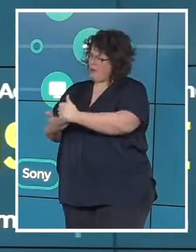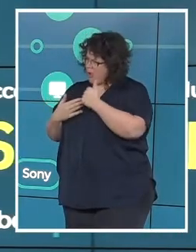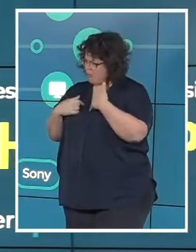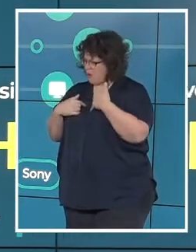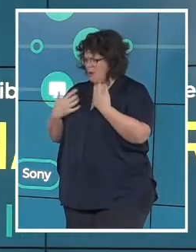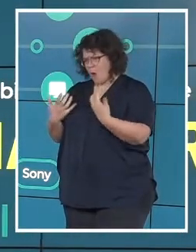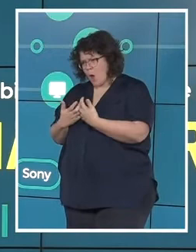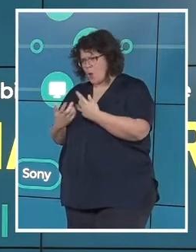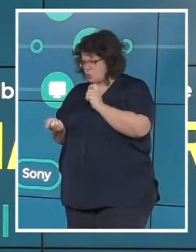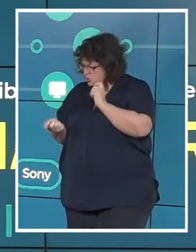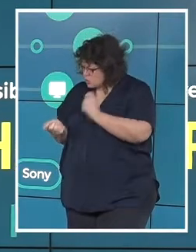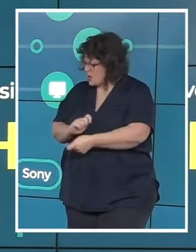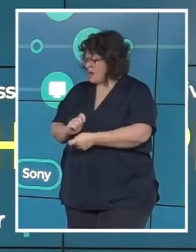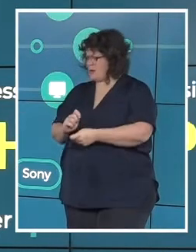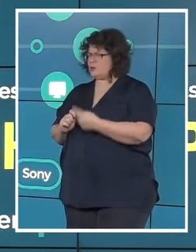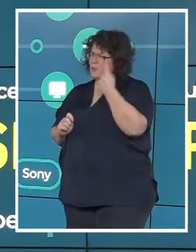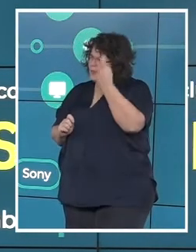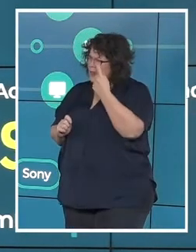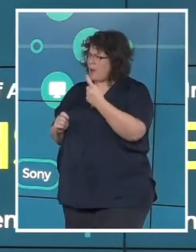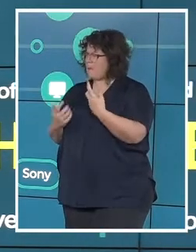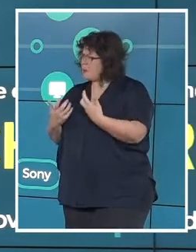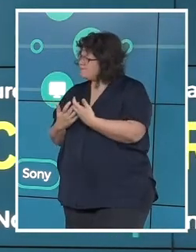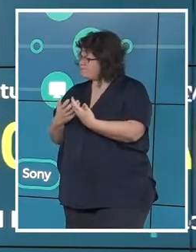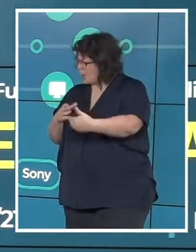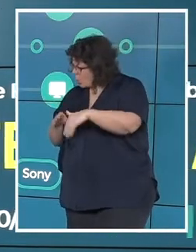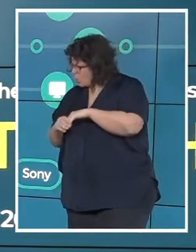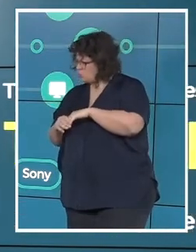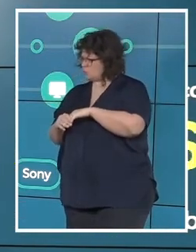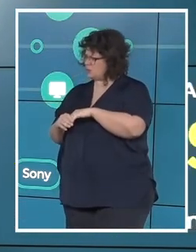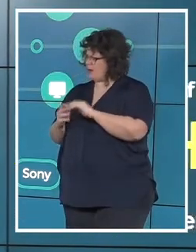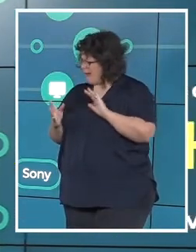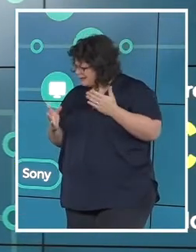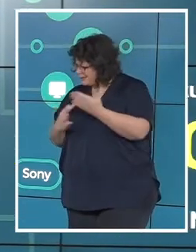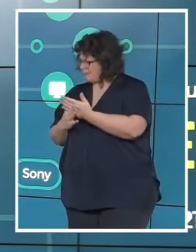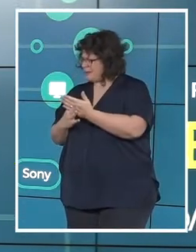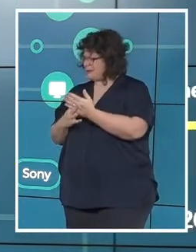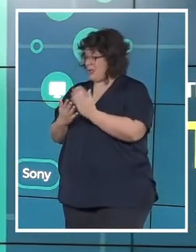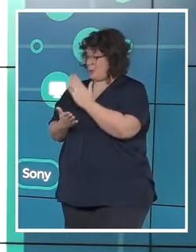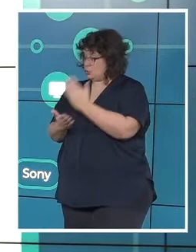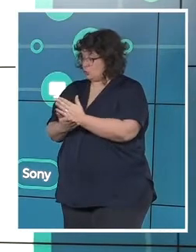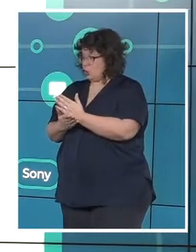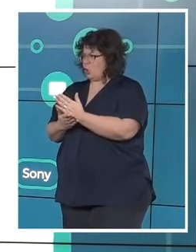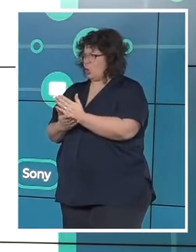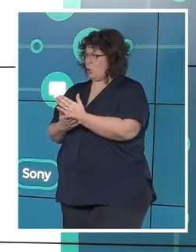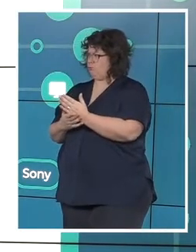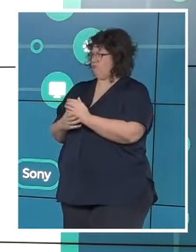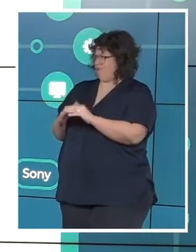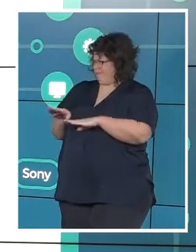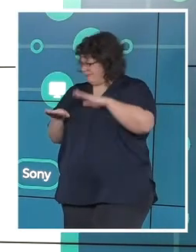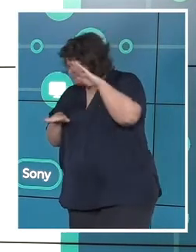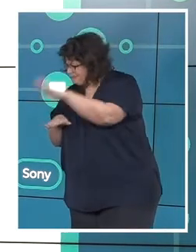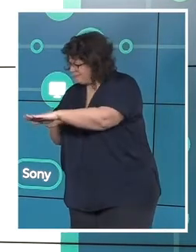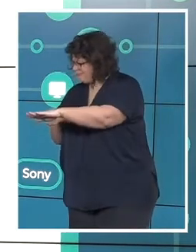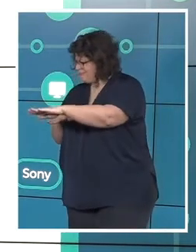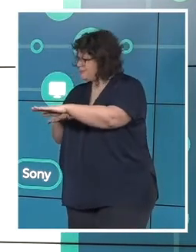accessibility, to really ensure that we take the next step and deliver a much, as I said earlier on, a smarter technology for all. So let